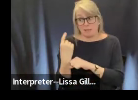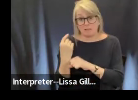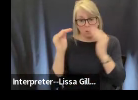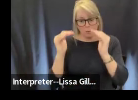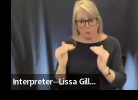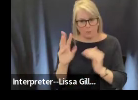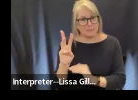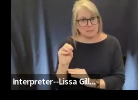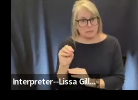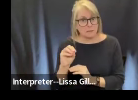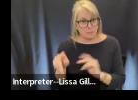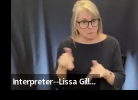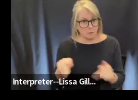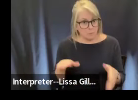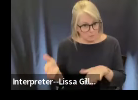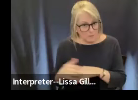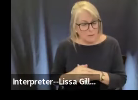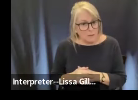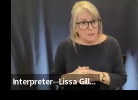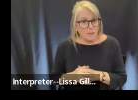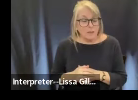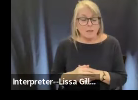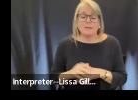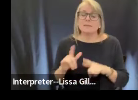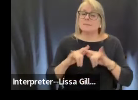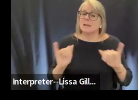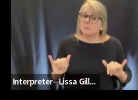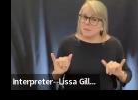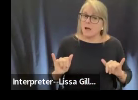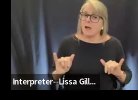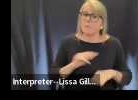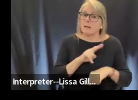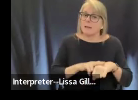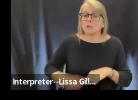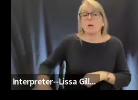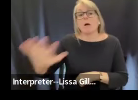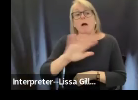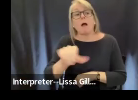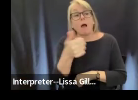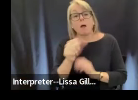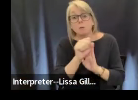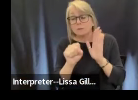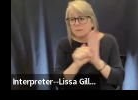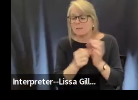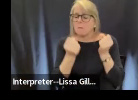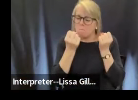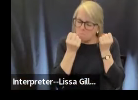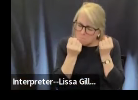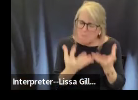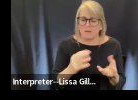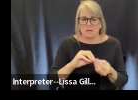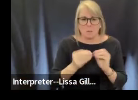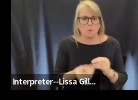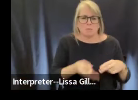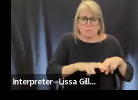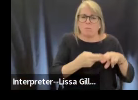At the same time, across the country, there were states that were seeing record highs of losing lives to home fire. So I want